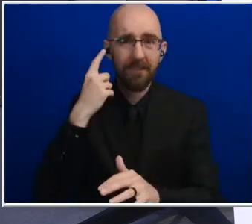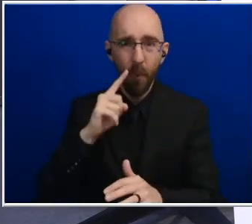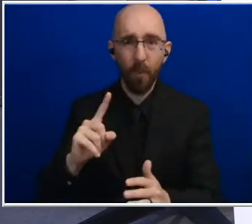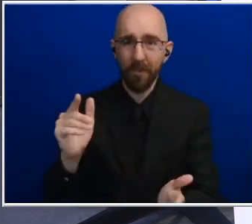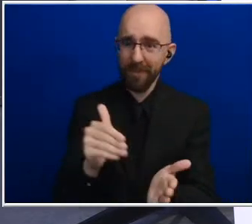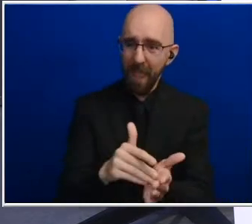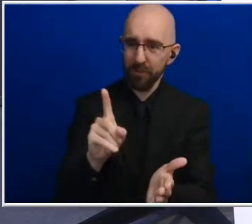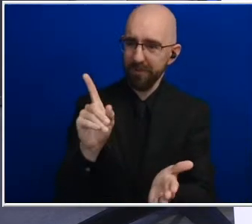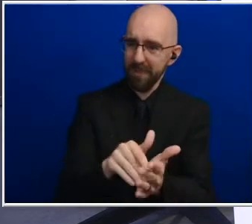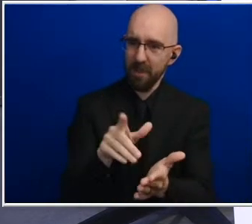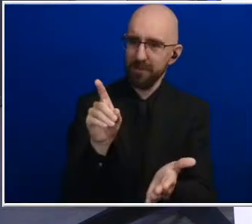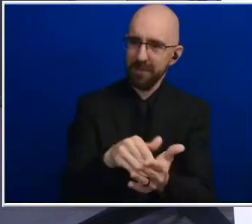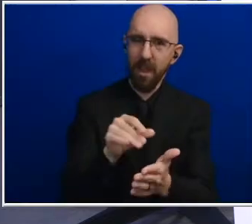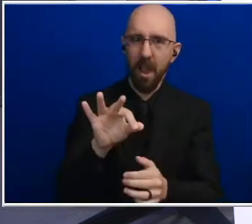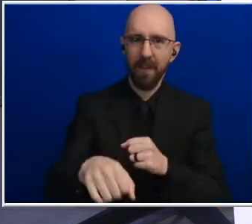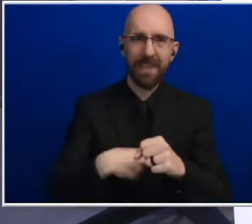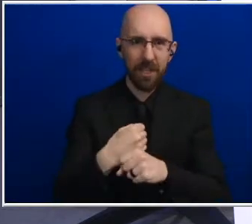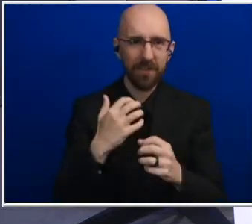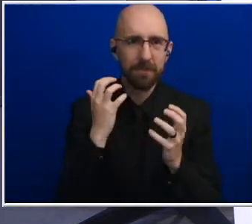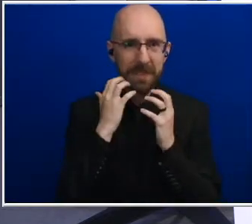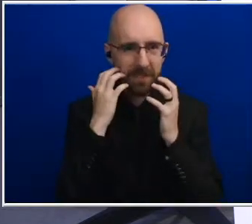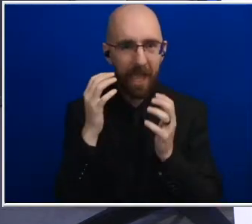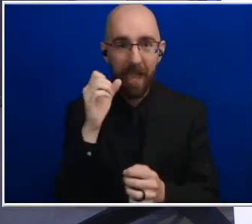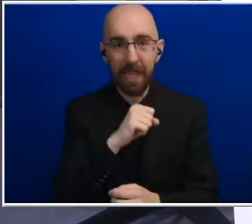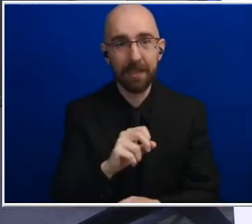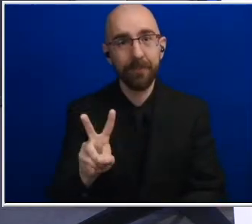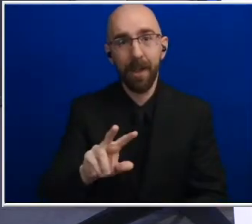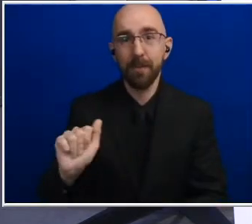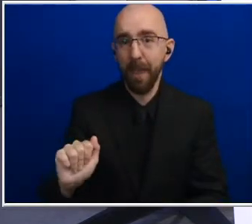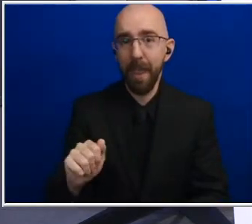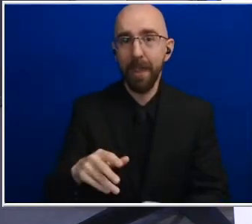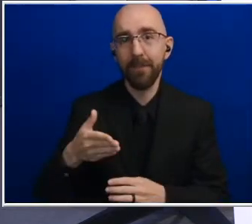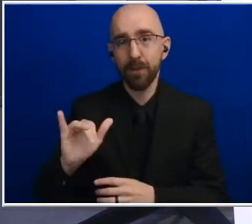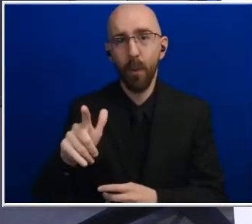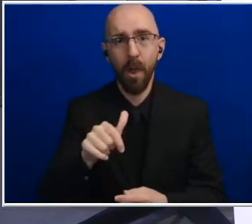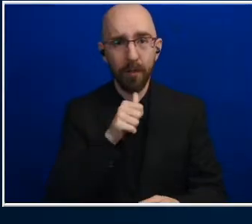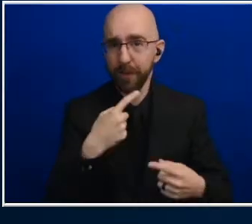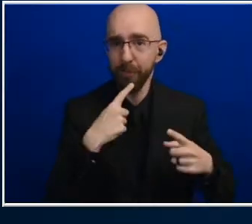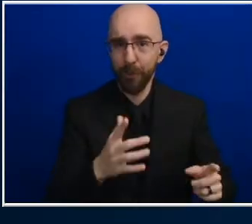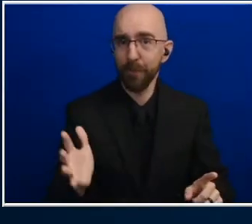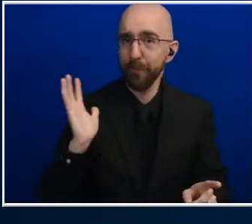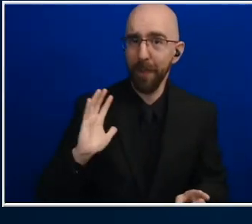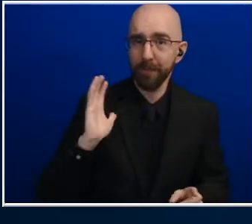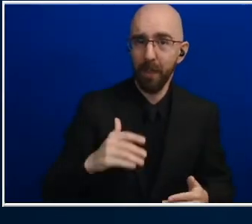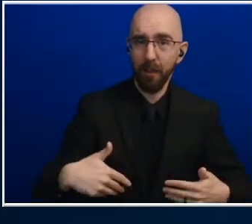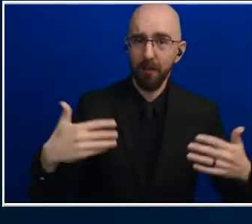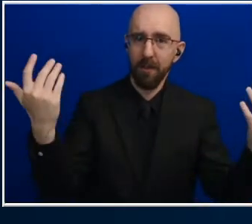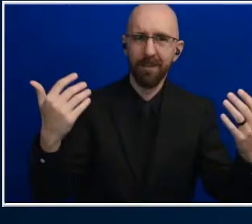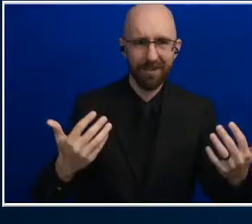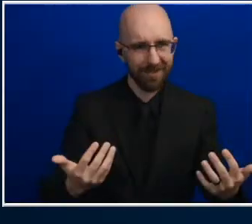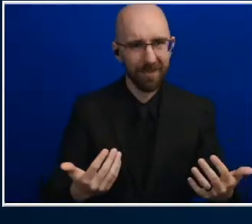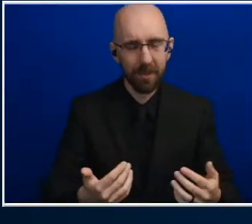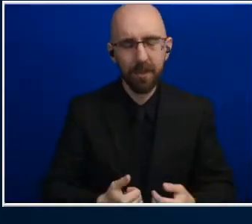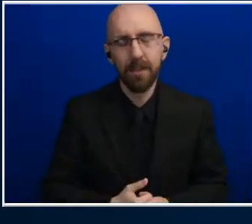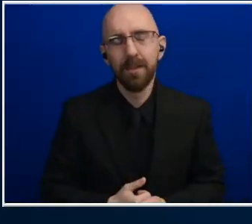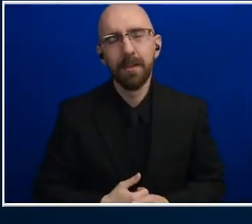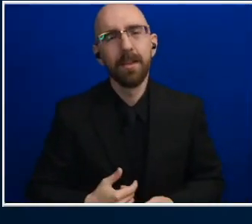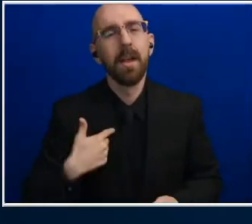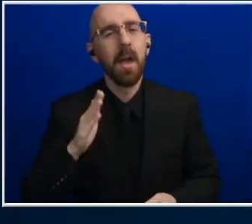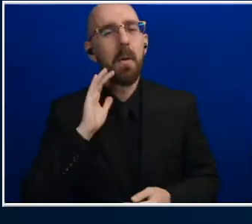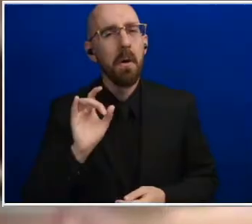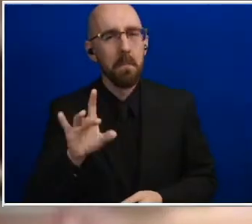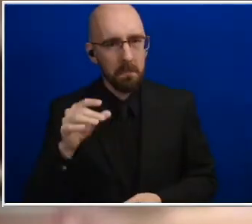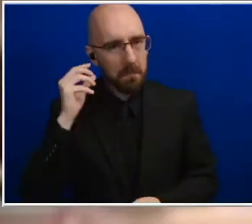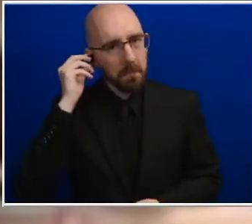measles. I guess vitamin A and fish oil didn't work very well then, Dr. Poland. Well, let me say that vitamin